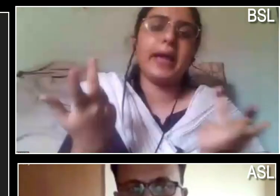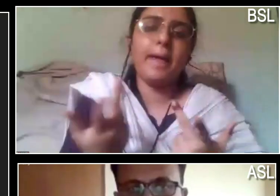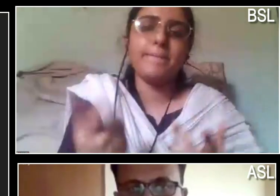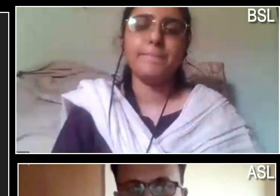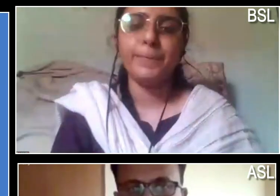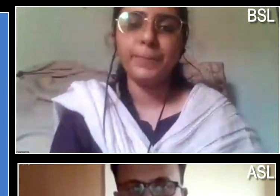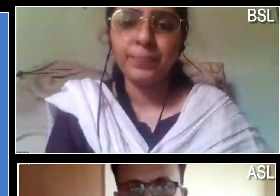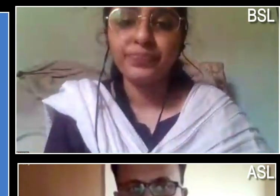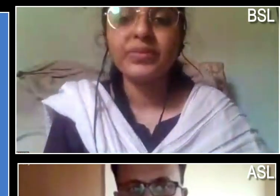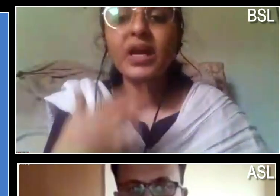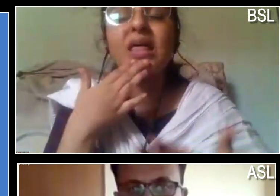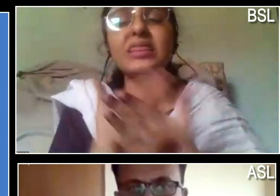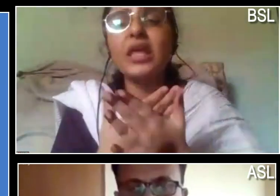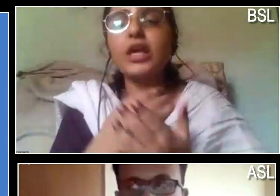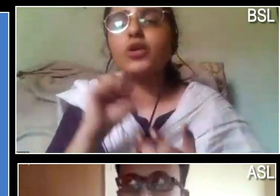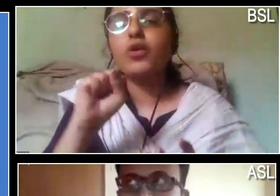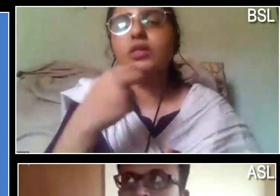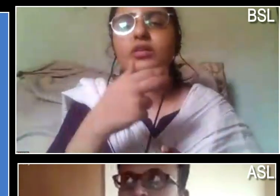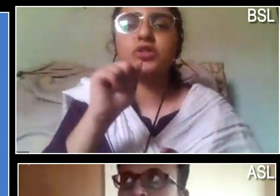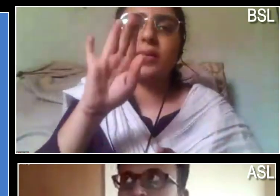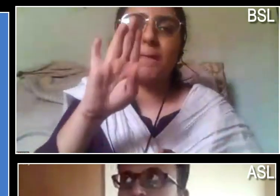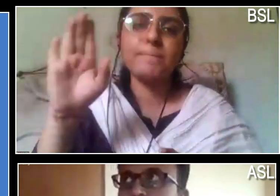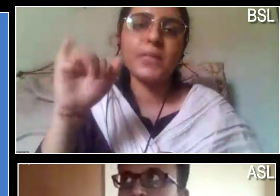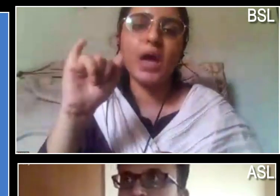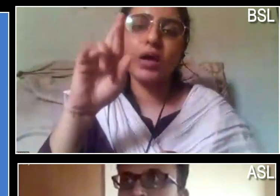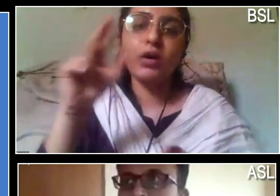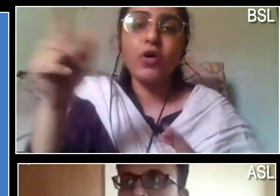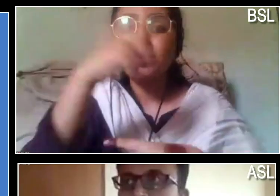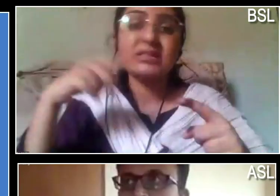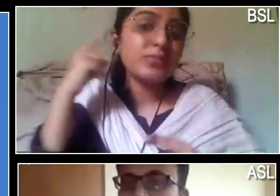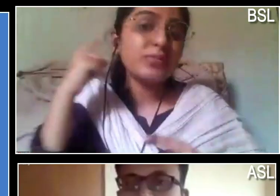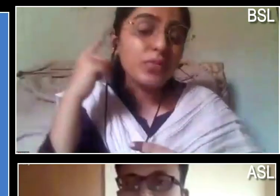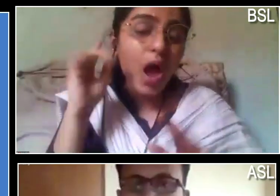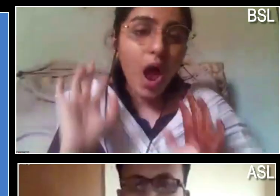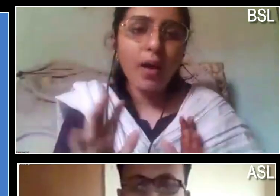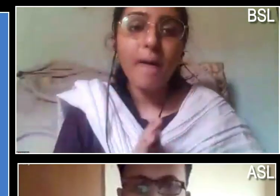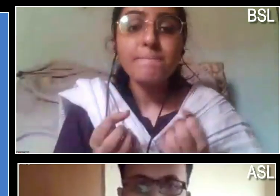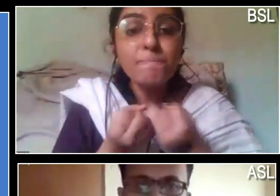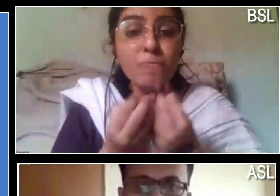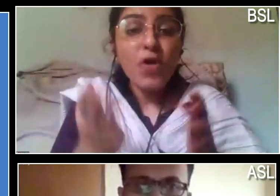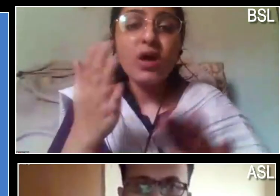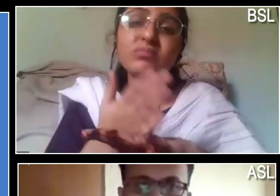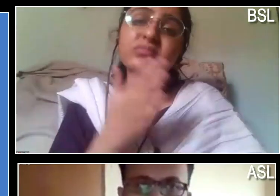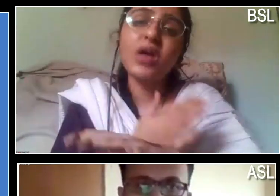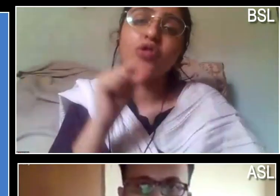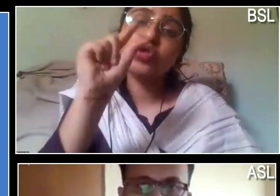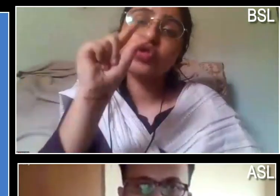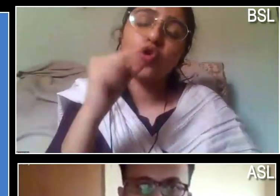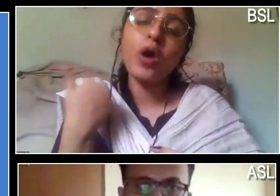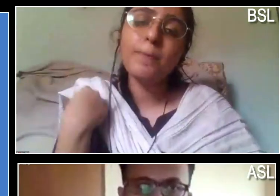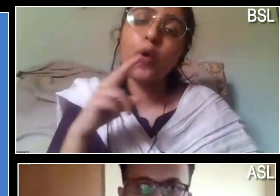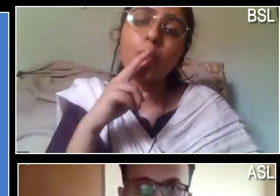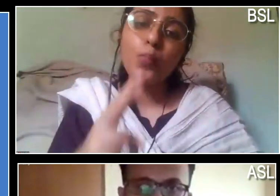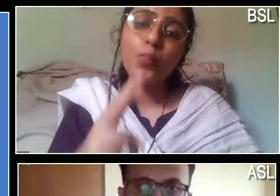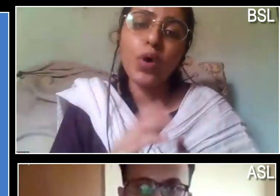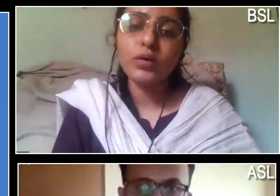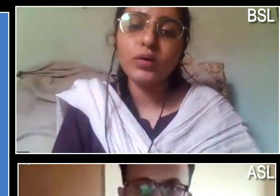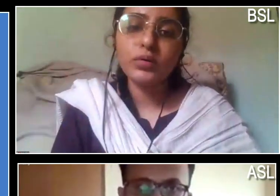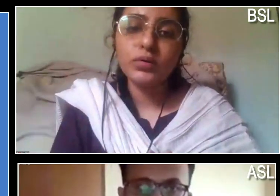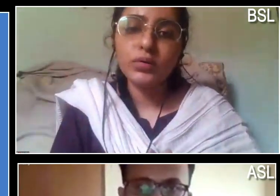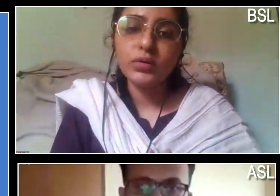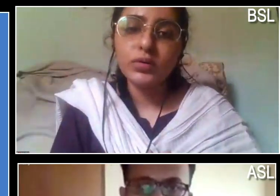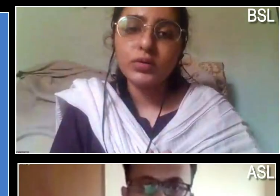Thank you, Shabbir. I hope everyone can hear me. Before I start, I would actually, since I'm the co-host as well,